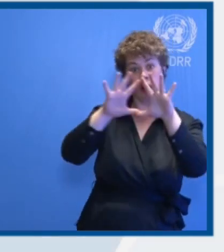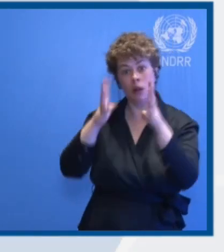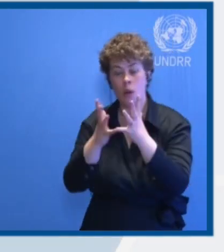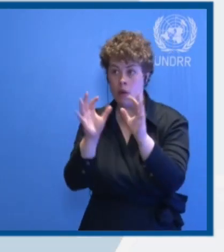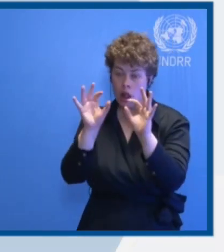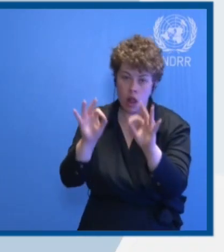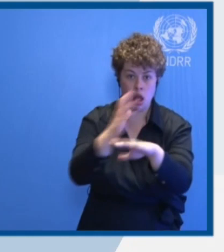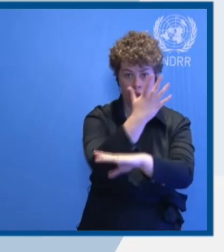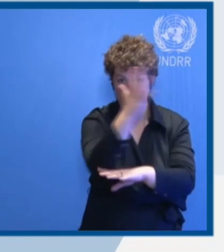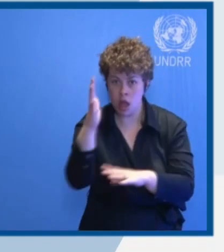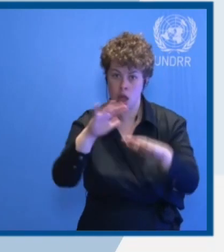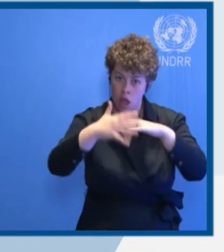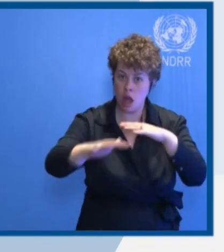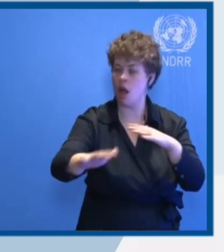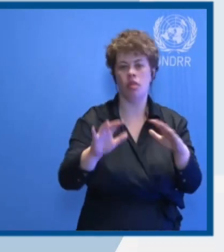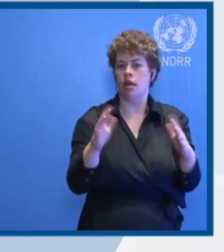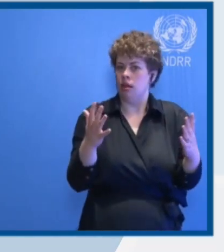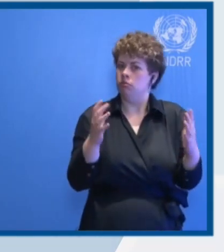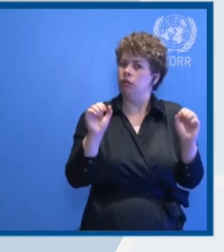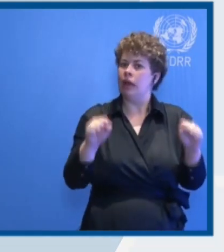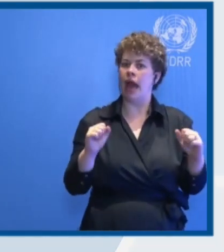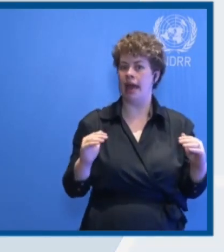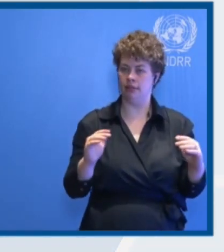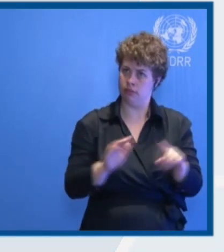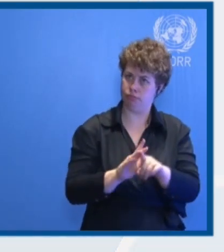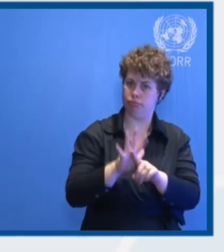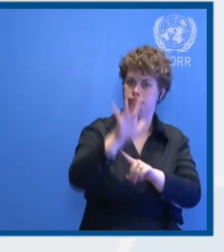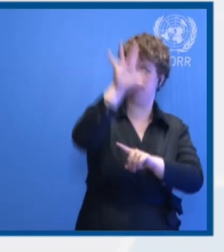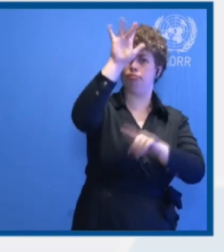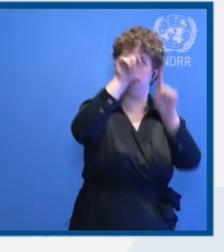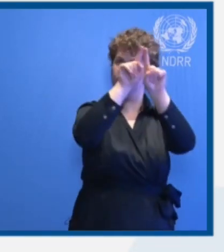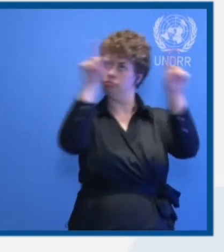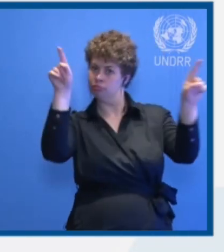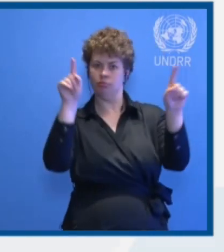Thank you. Yes. Okay, thank Tabi? you.